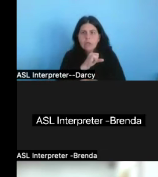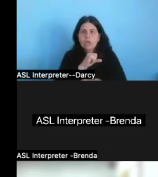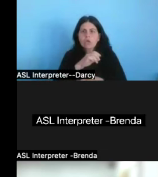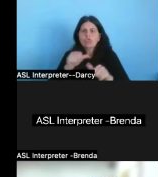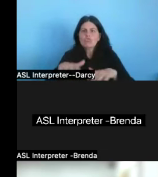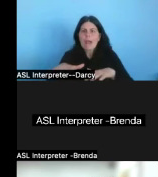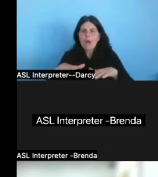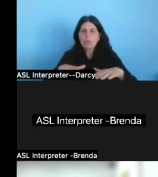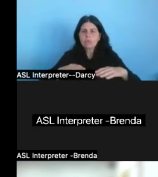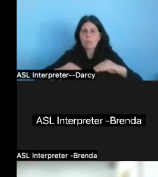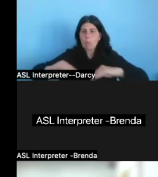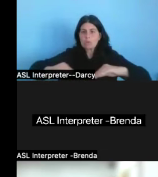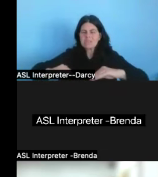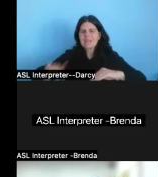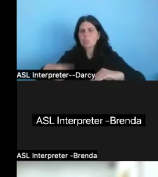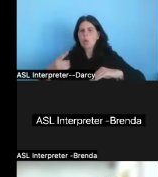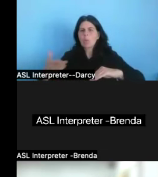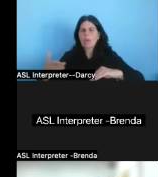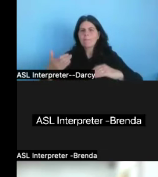that we could produce more accurate alerts.